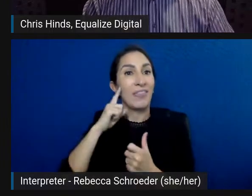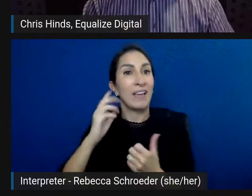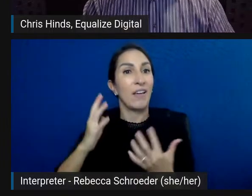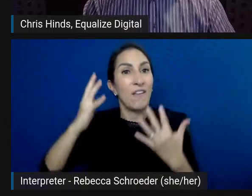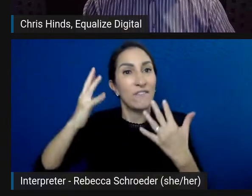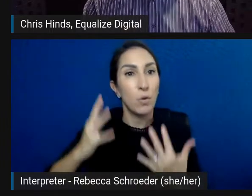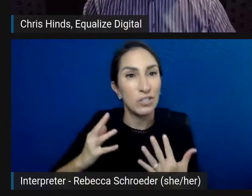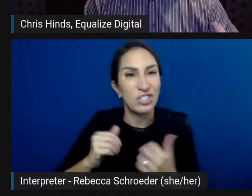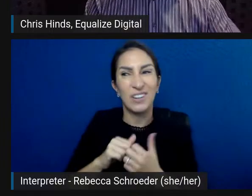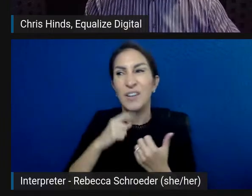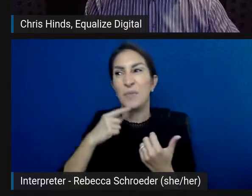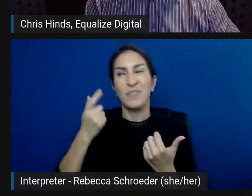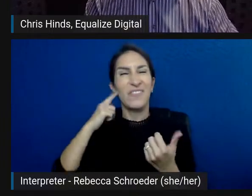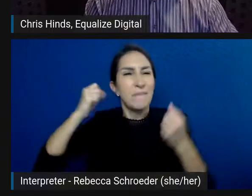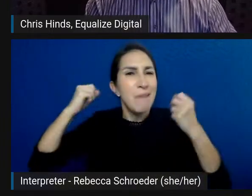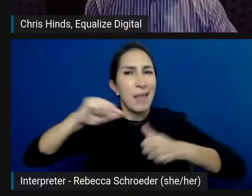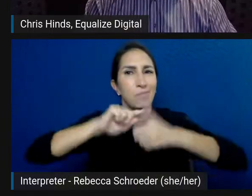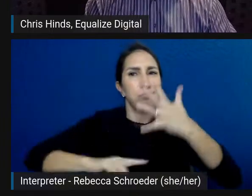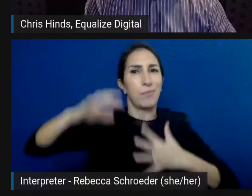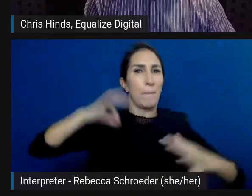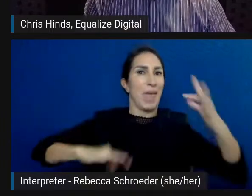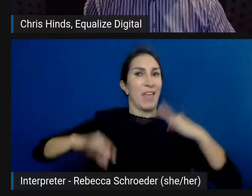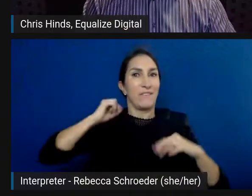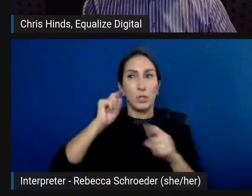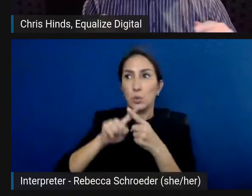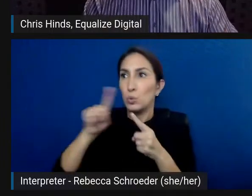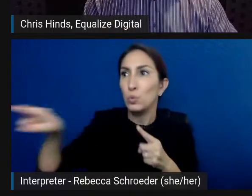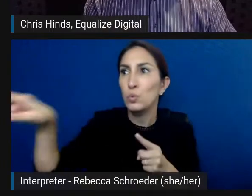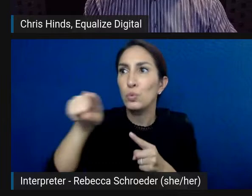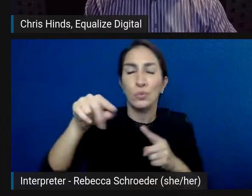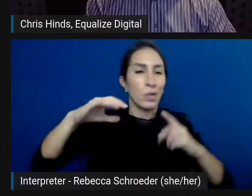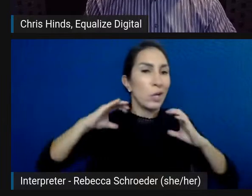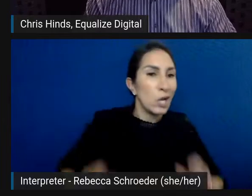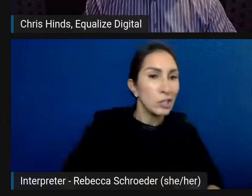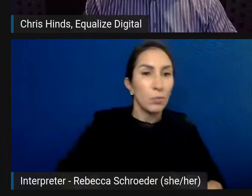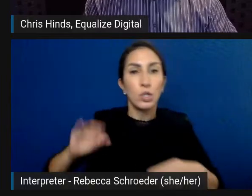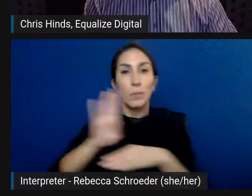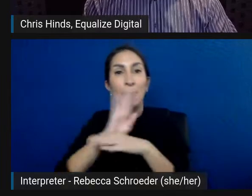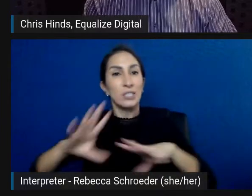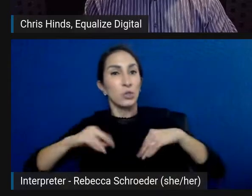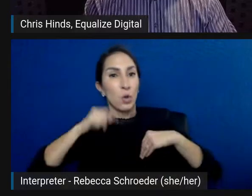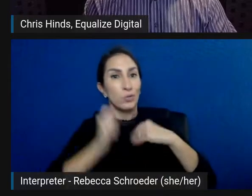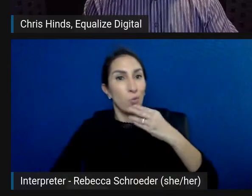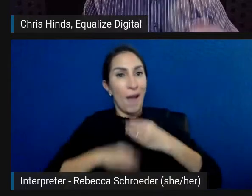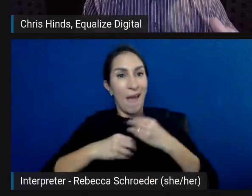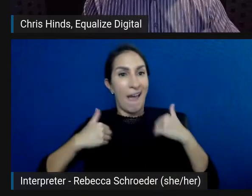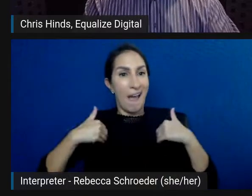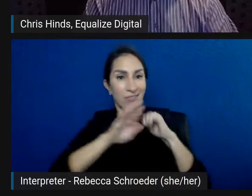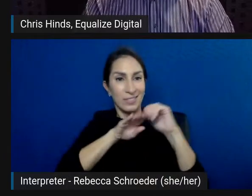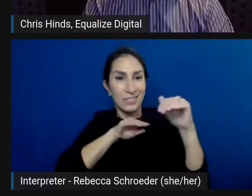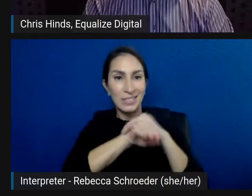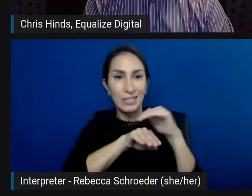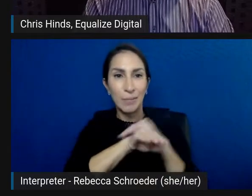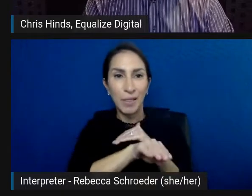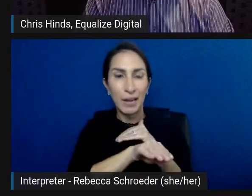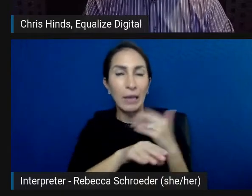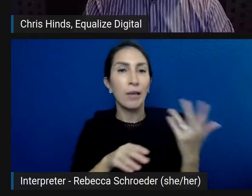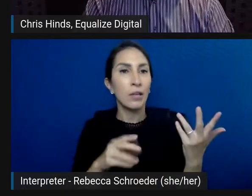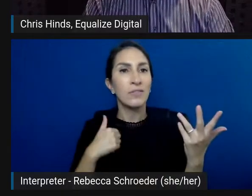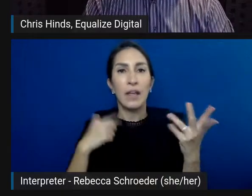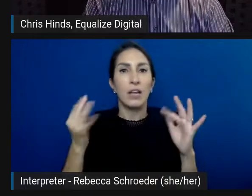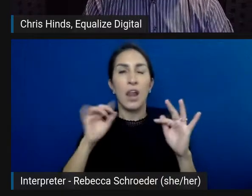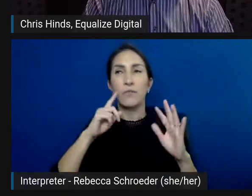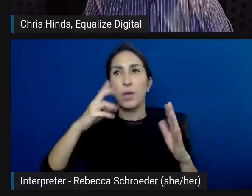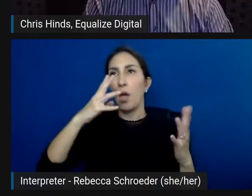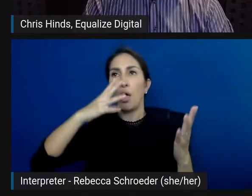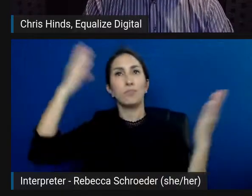many benefits both to your customers and to you, the business owner, with accessibility, that just kind of get washed over